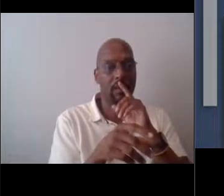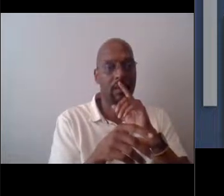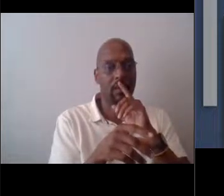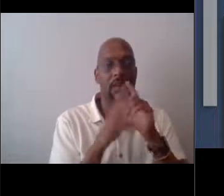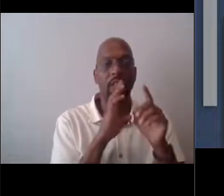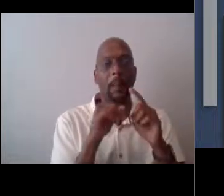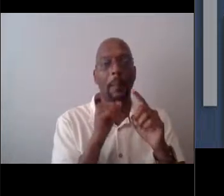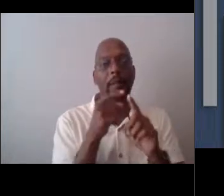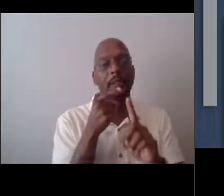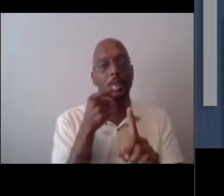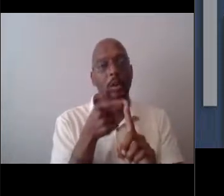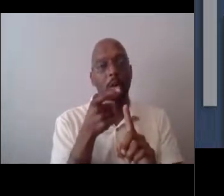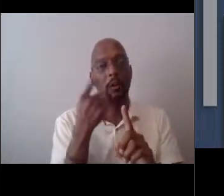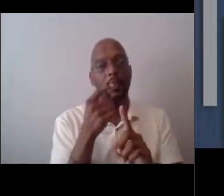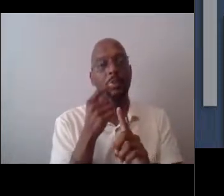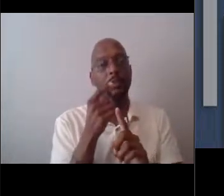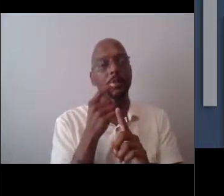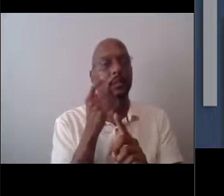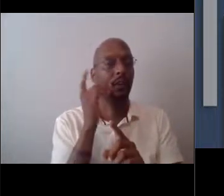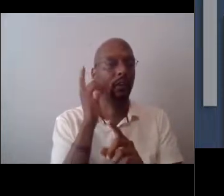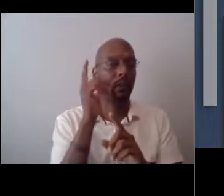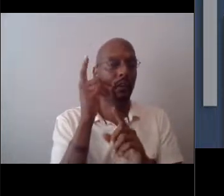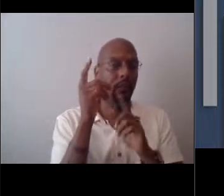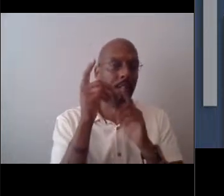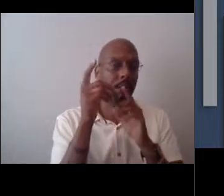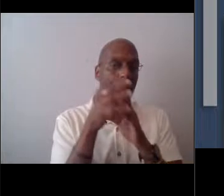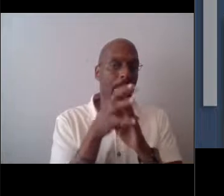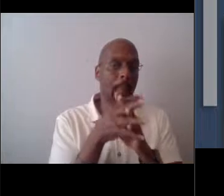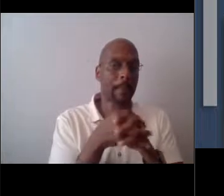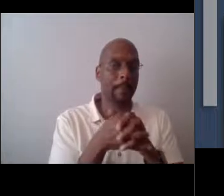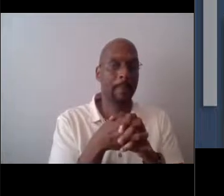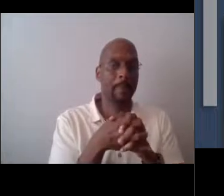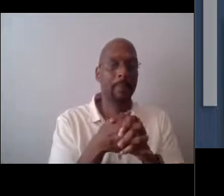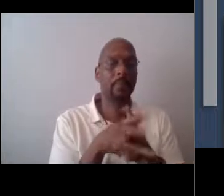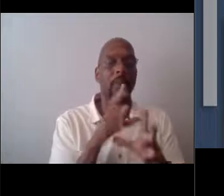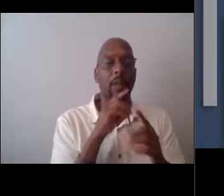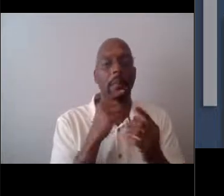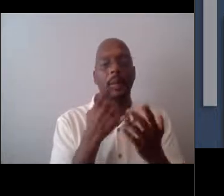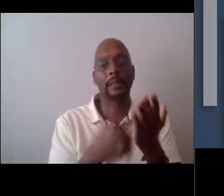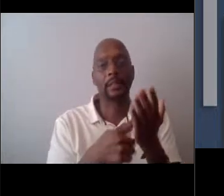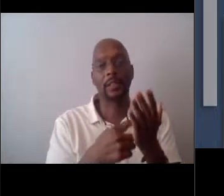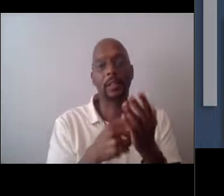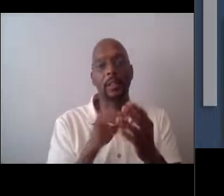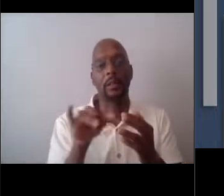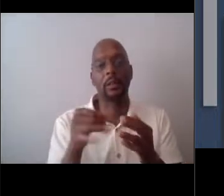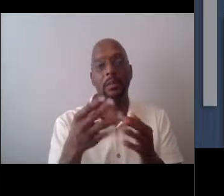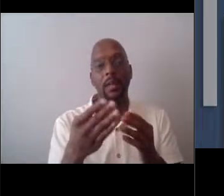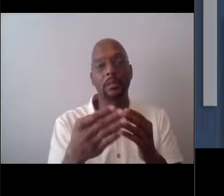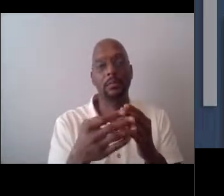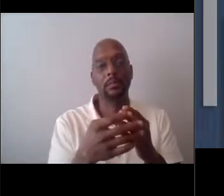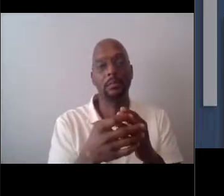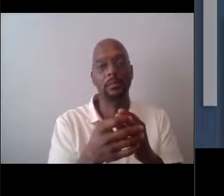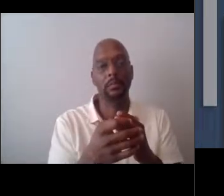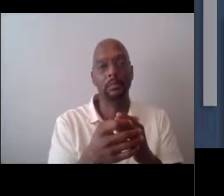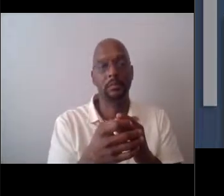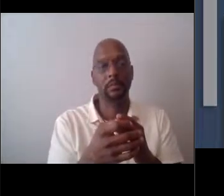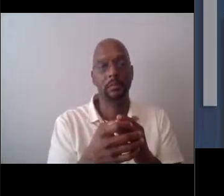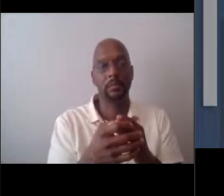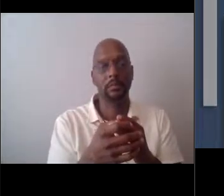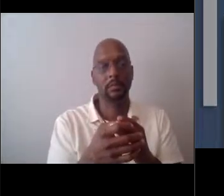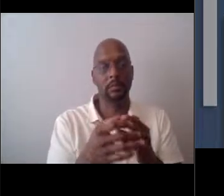puzzled as to why getting to and from jobs is not included. So currently,